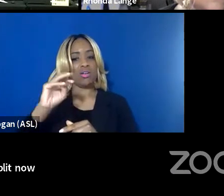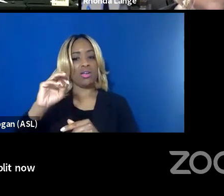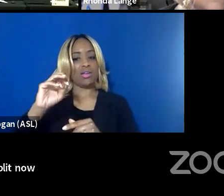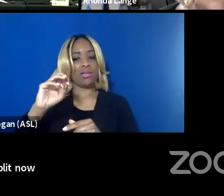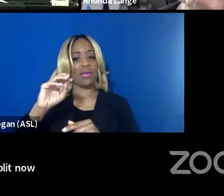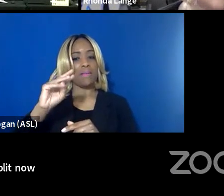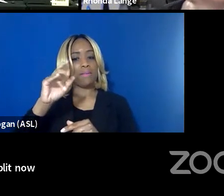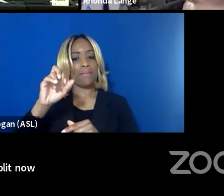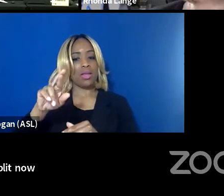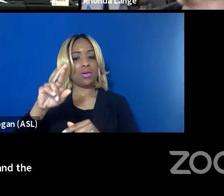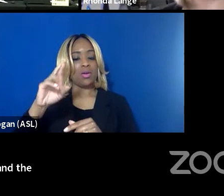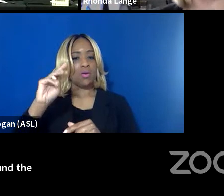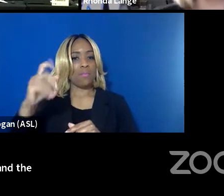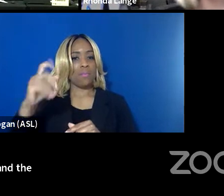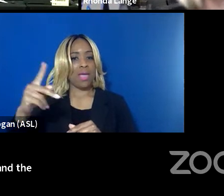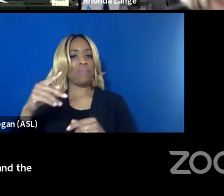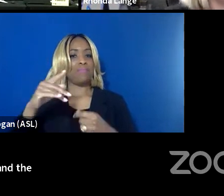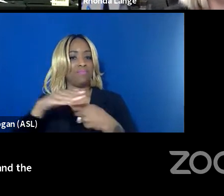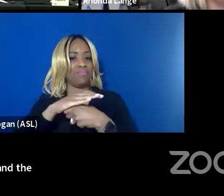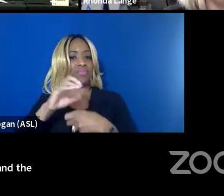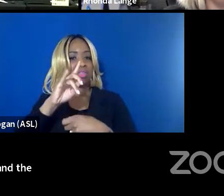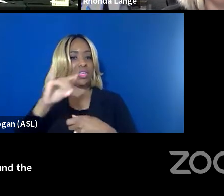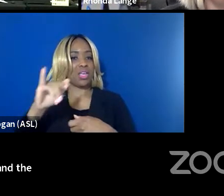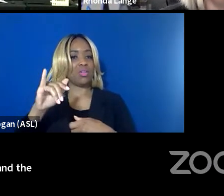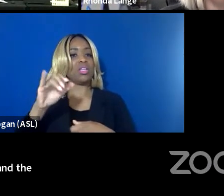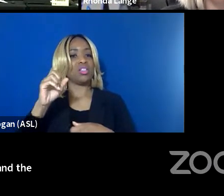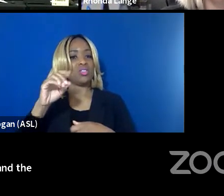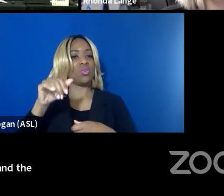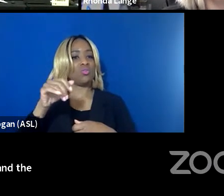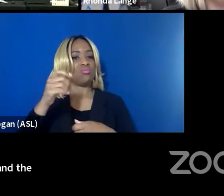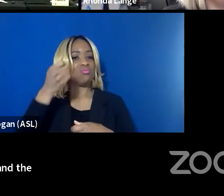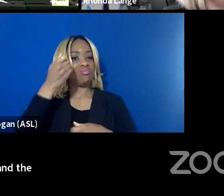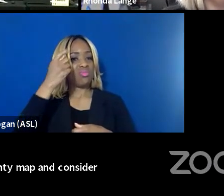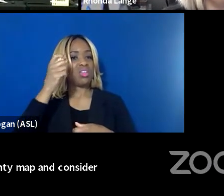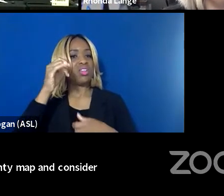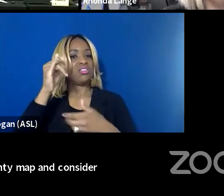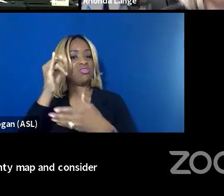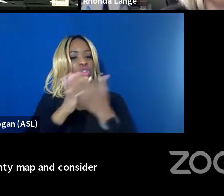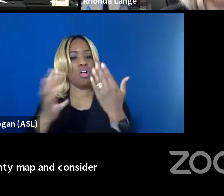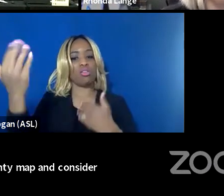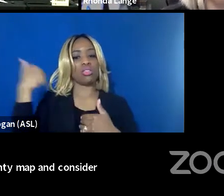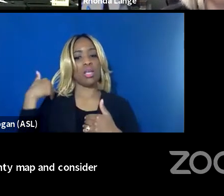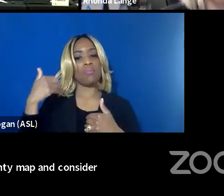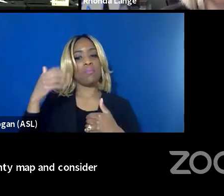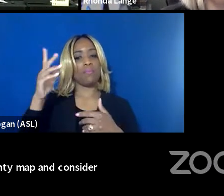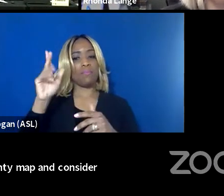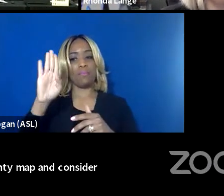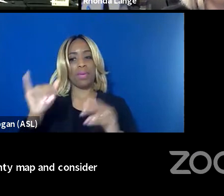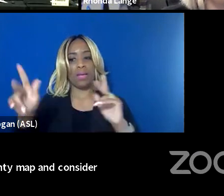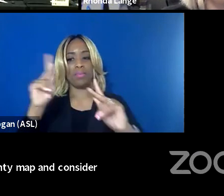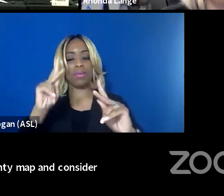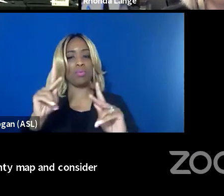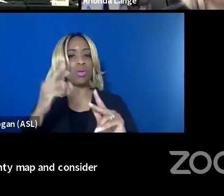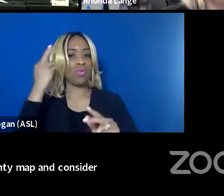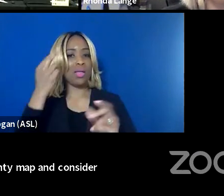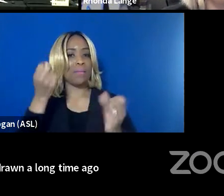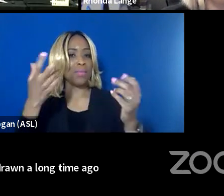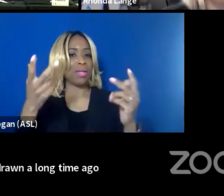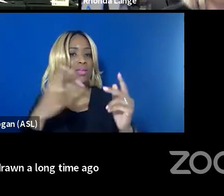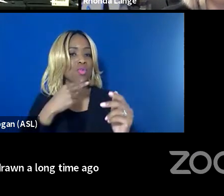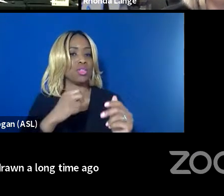should consider the fact that those county lines were drawn a very long time ago by a certain set of people and realize that a lot of voices weren't heard when they were